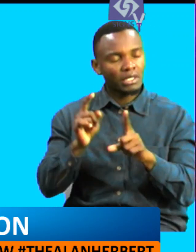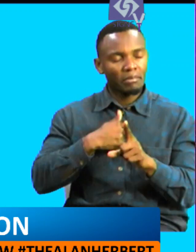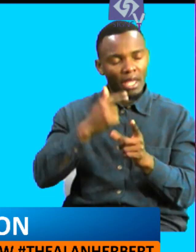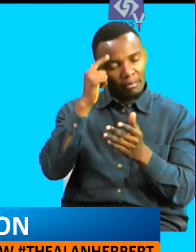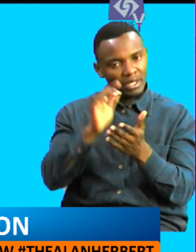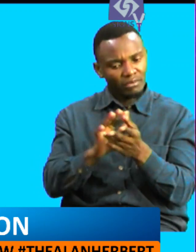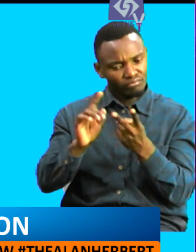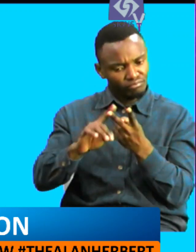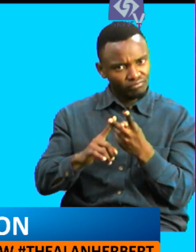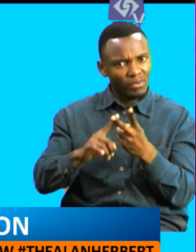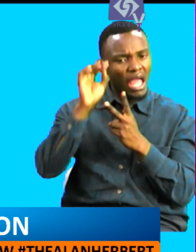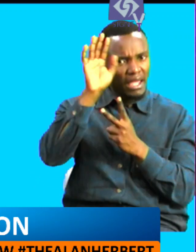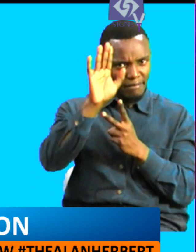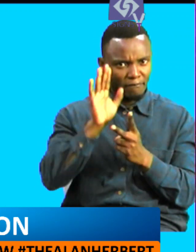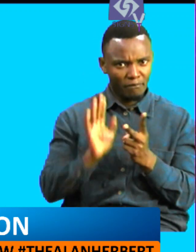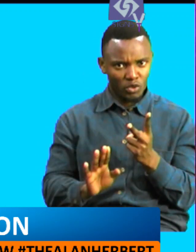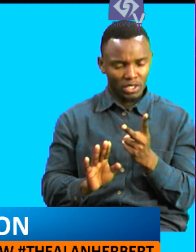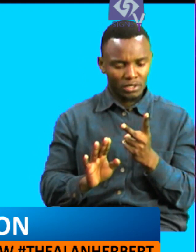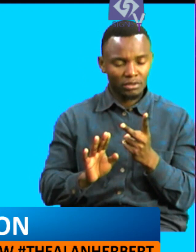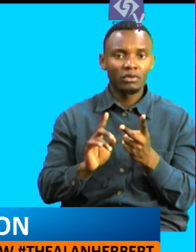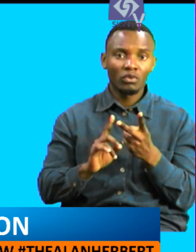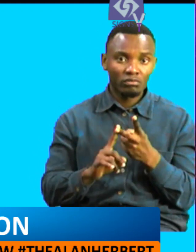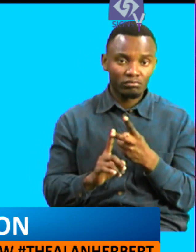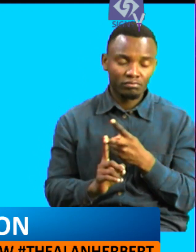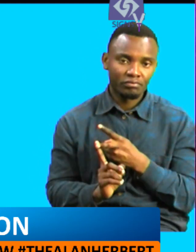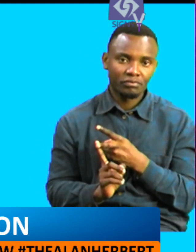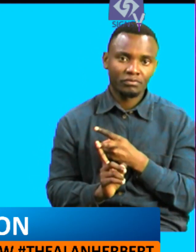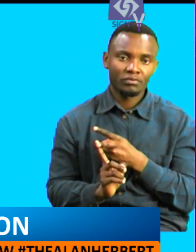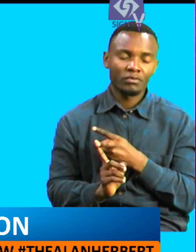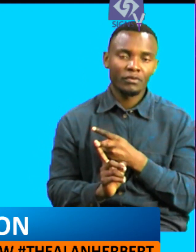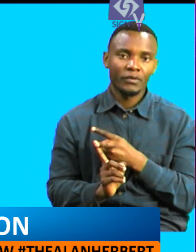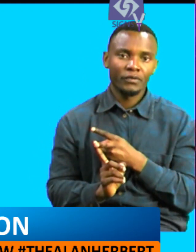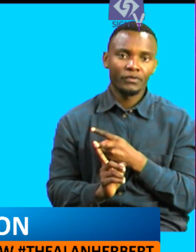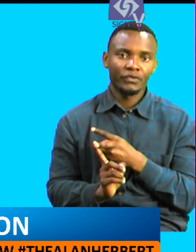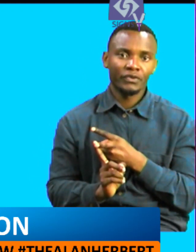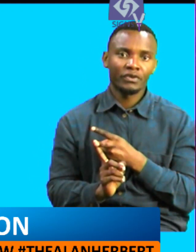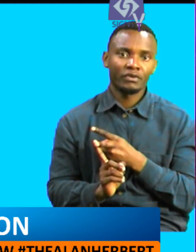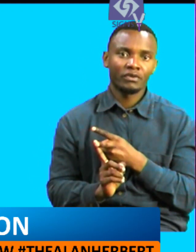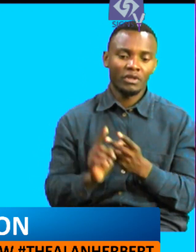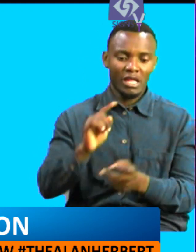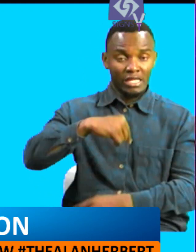I consider to be very vital, is the aspect of